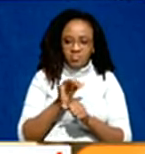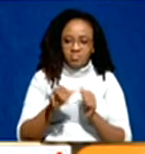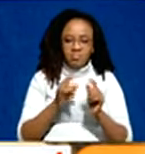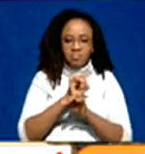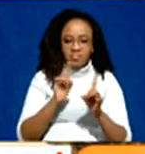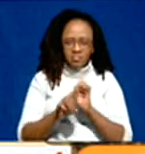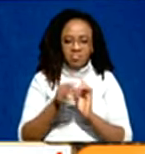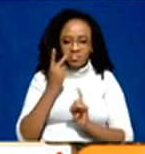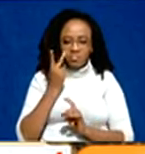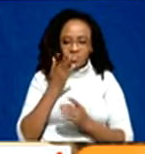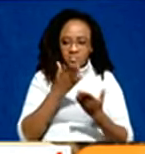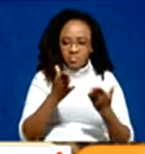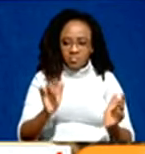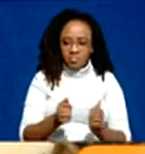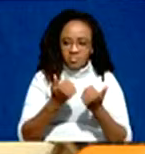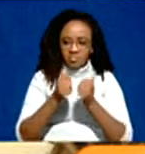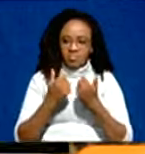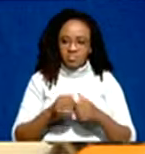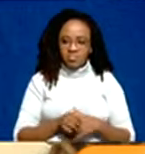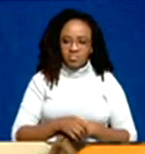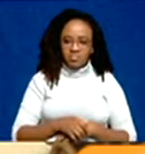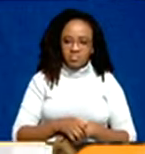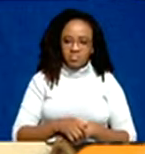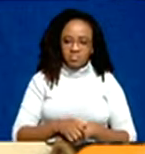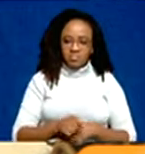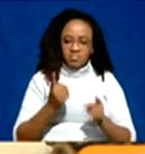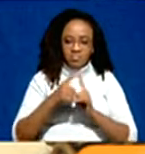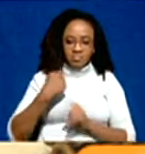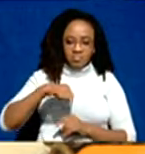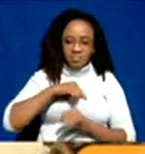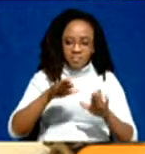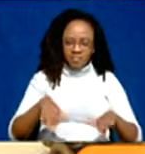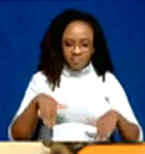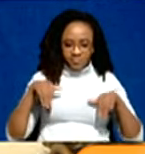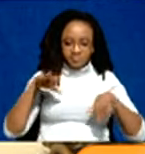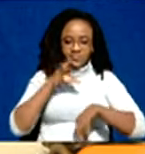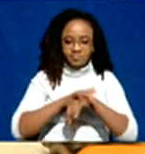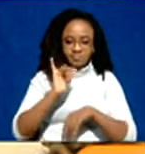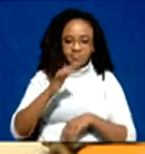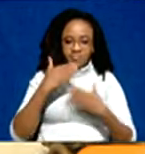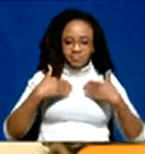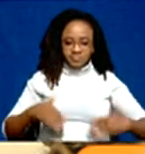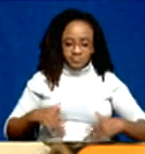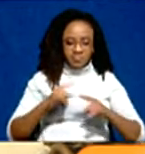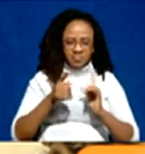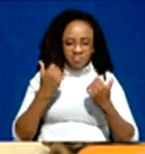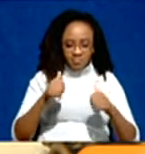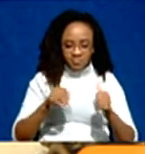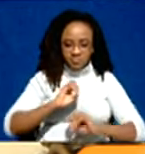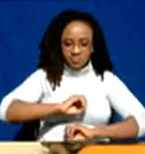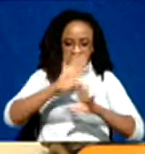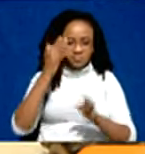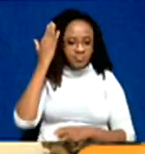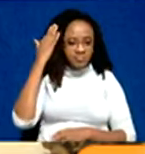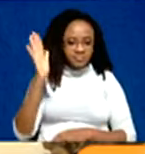has happened. As we wait to receive the body, first, it's not clear why